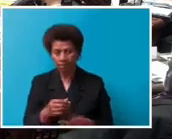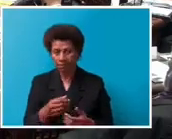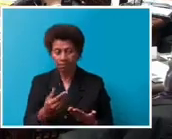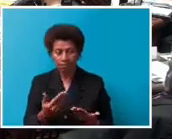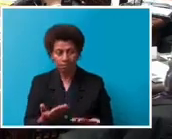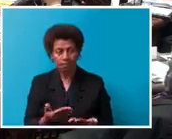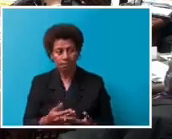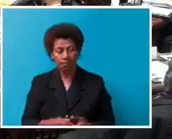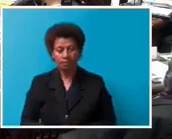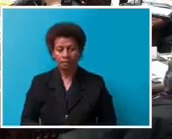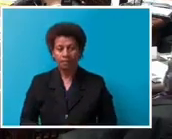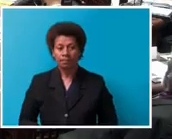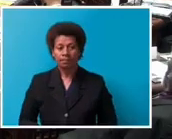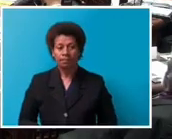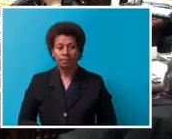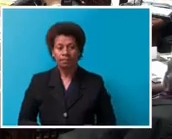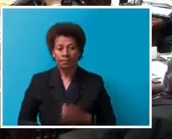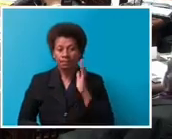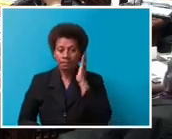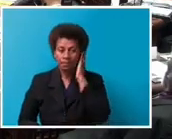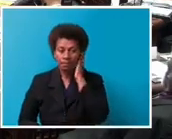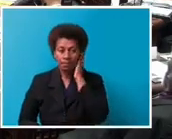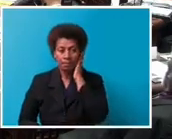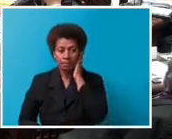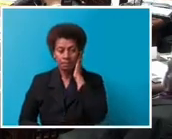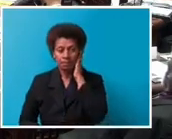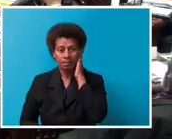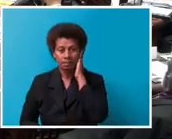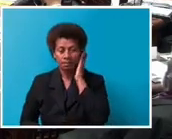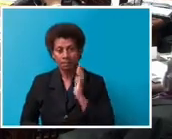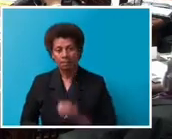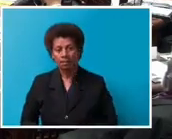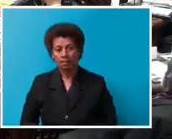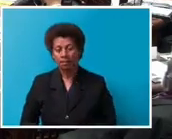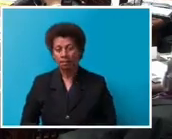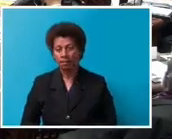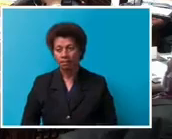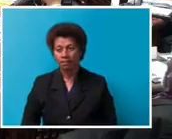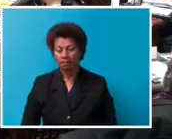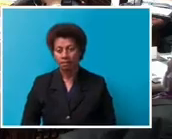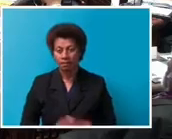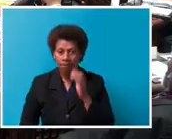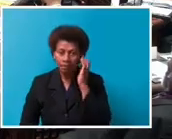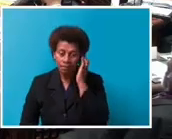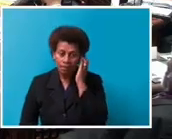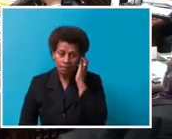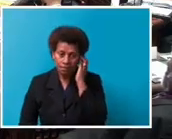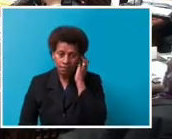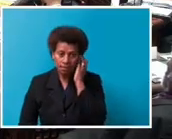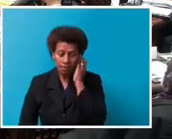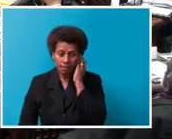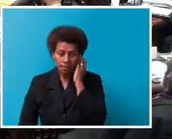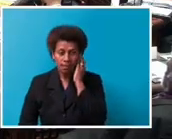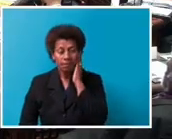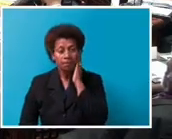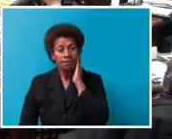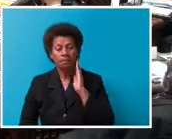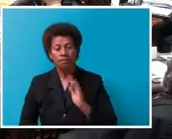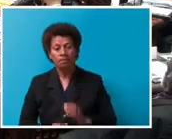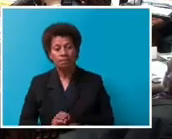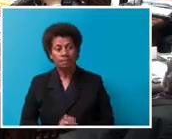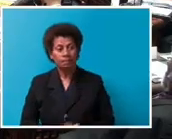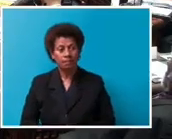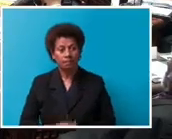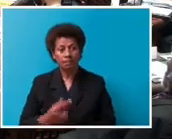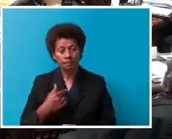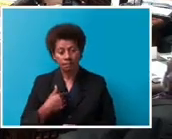you, Honorable Koya. I did accept Deputy Prime Minister's qualification of that. In fact, I